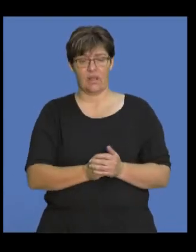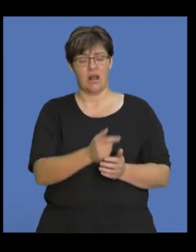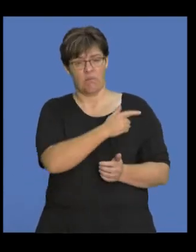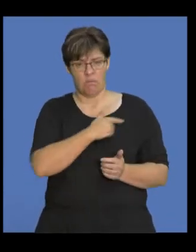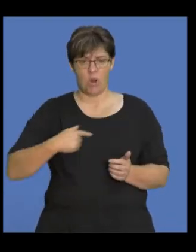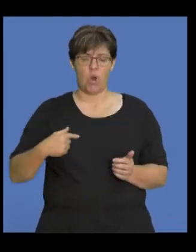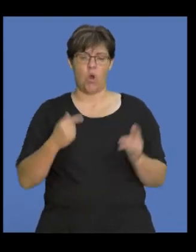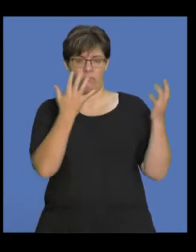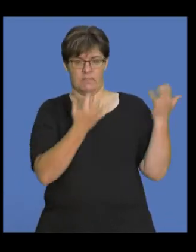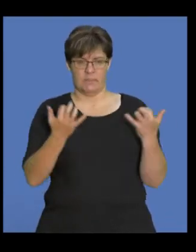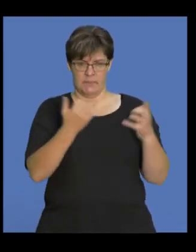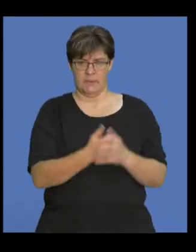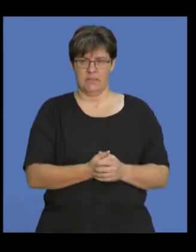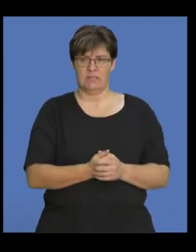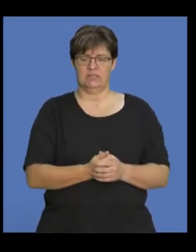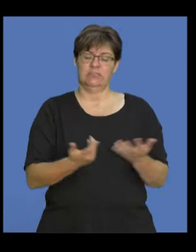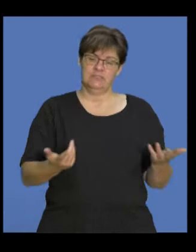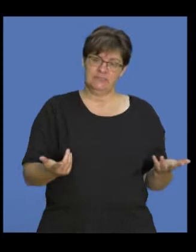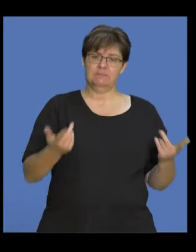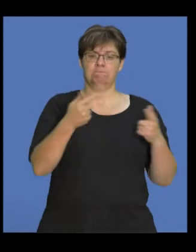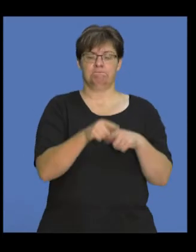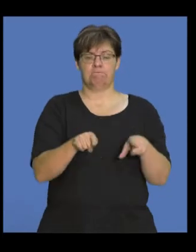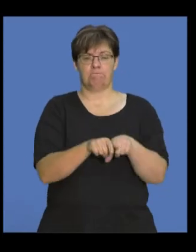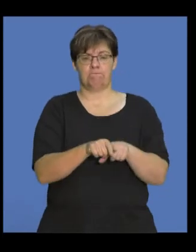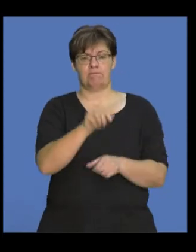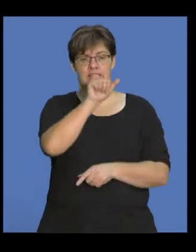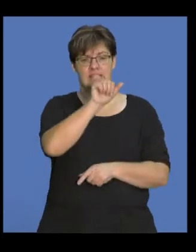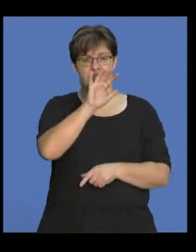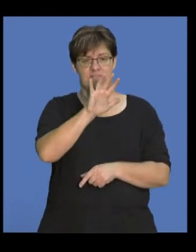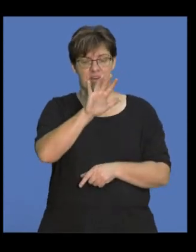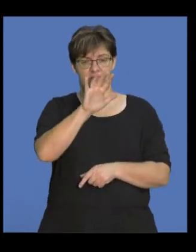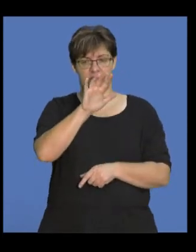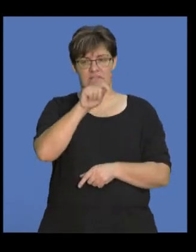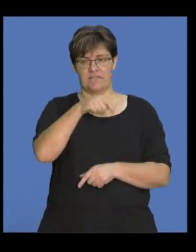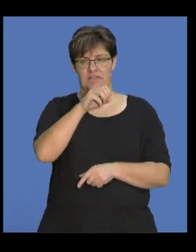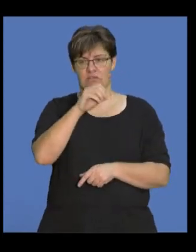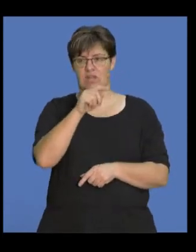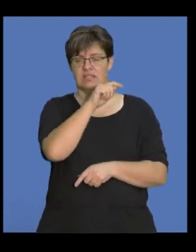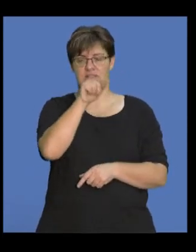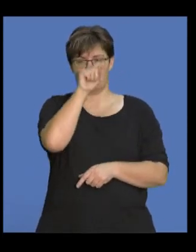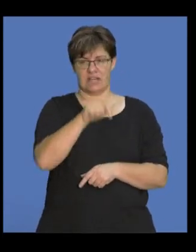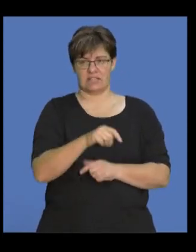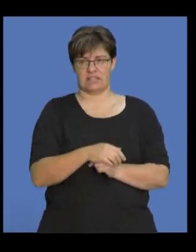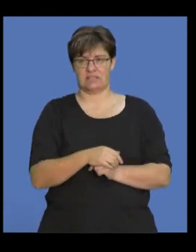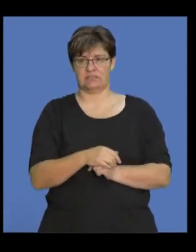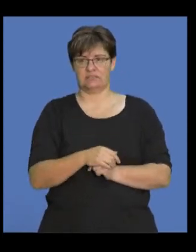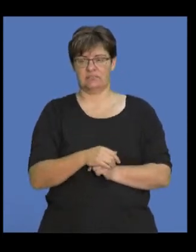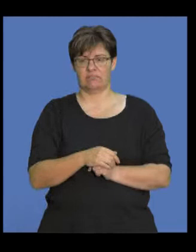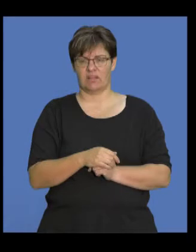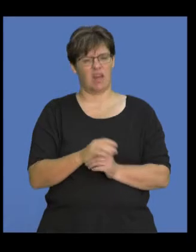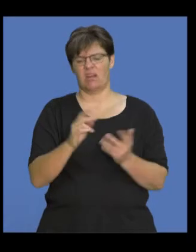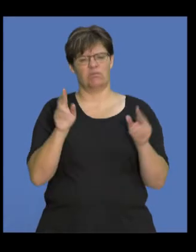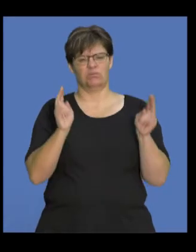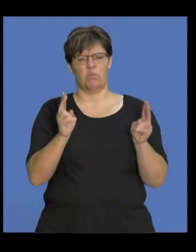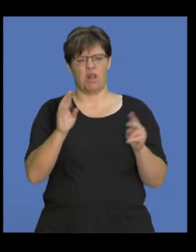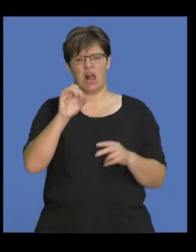calculation. So this will be the same as 65 divided by 50. This is just algebra, guys. You guys can